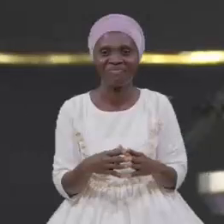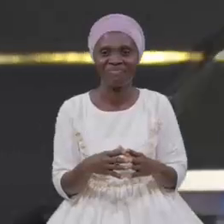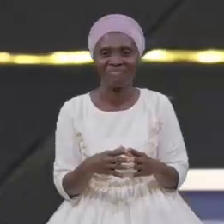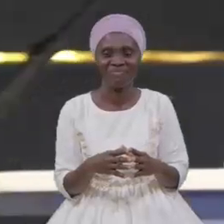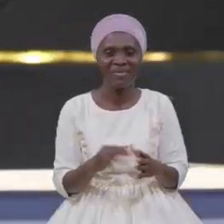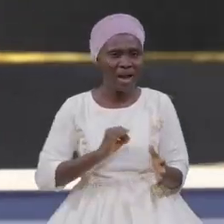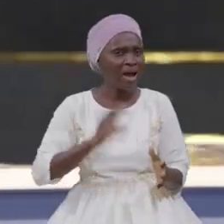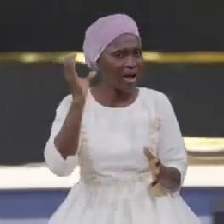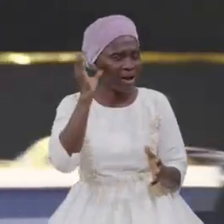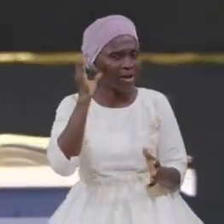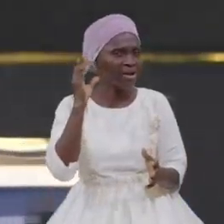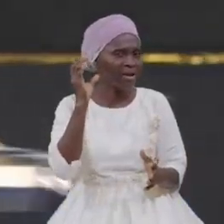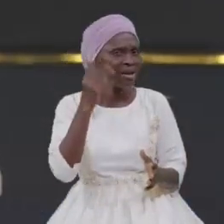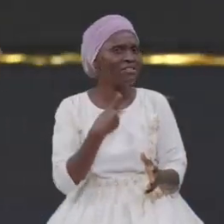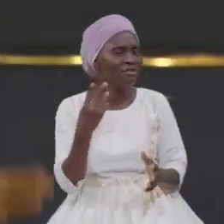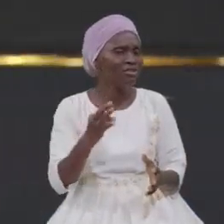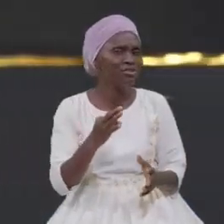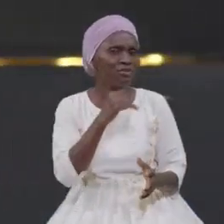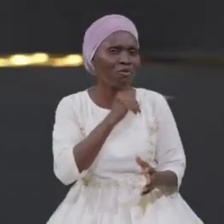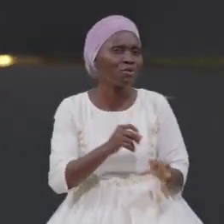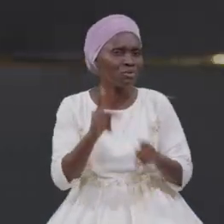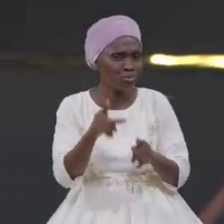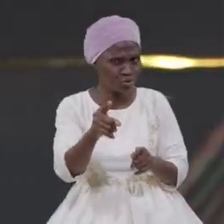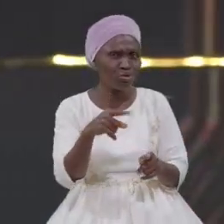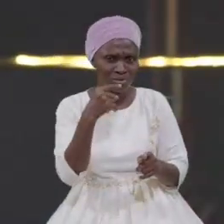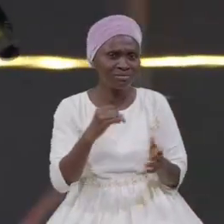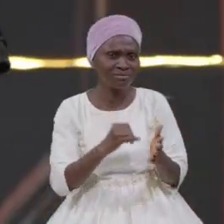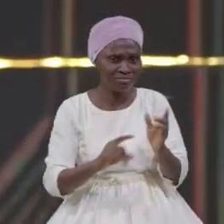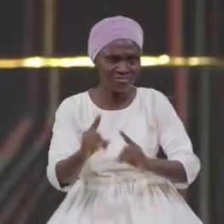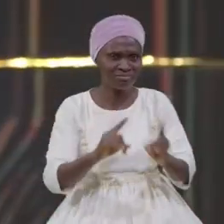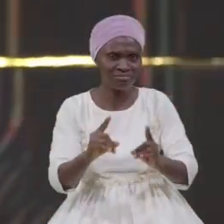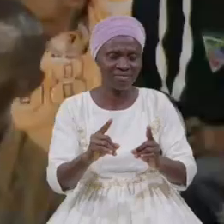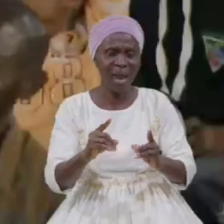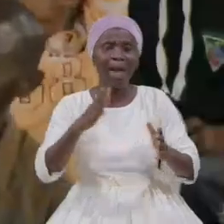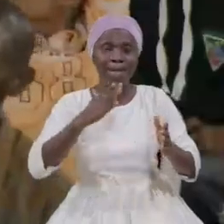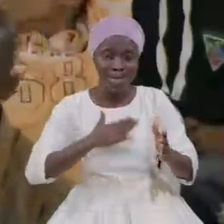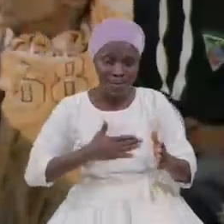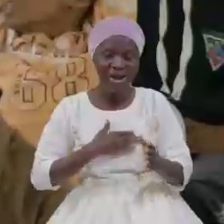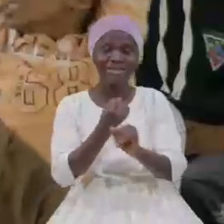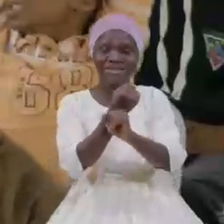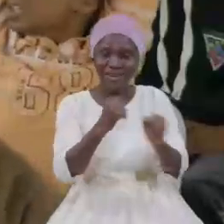voice and say, my salvation has come.